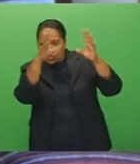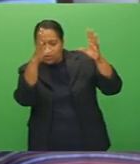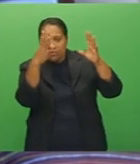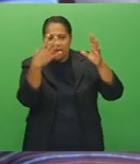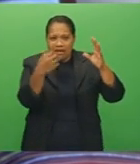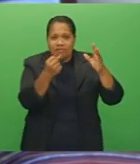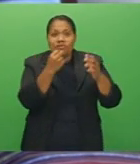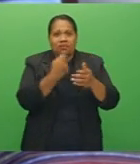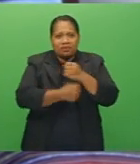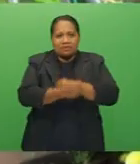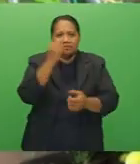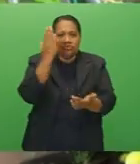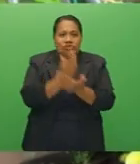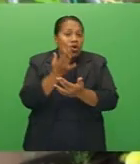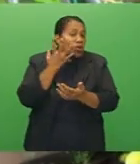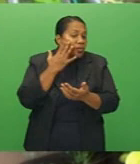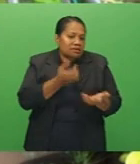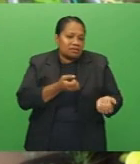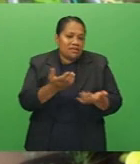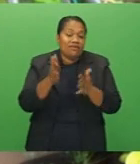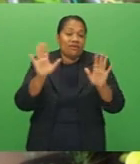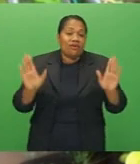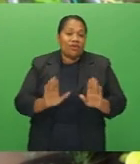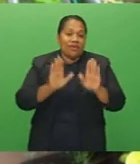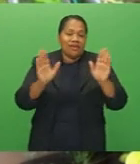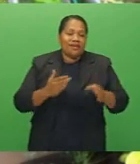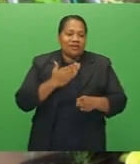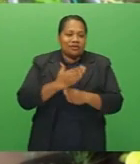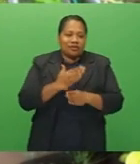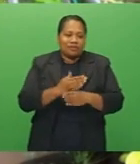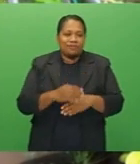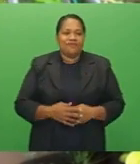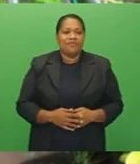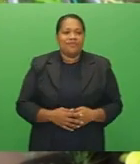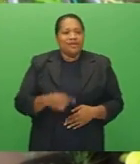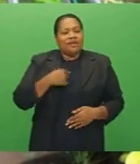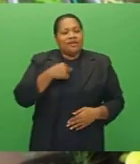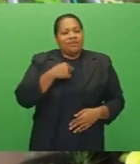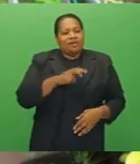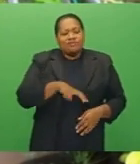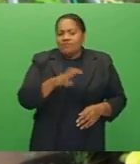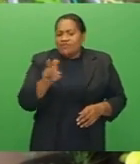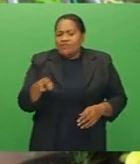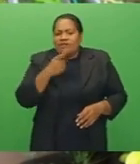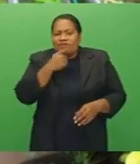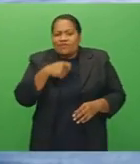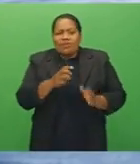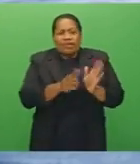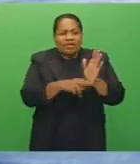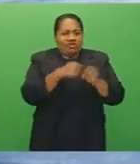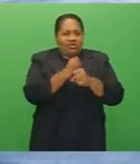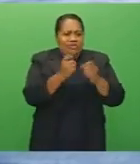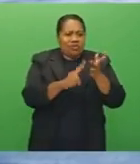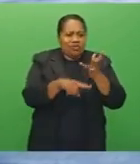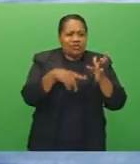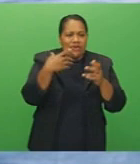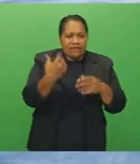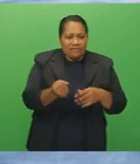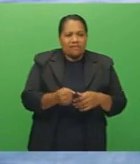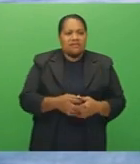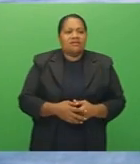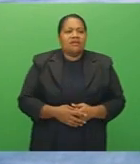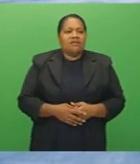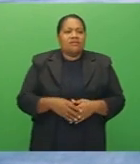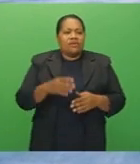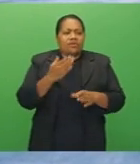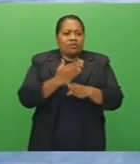offered a holiday job. I dropped by one of the very few NGOs that were around, the Worldwide Fund for Nature, and I